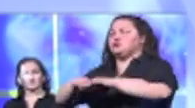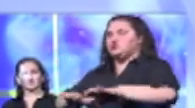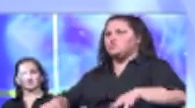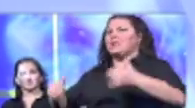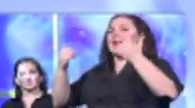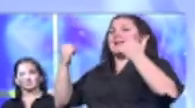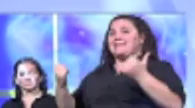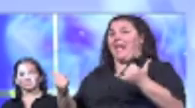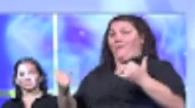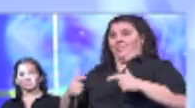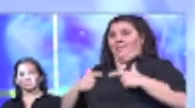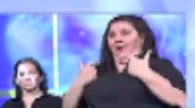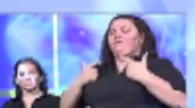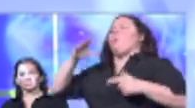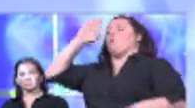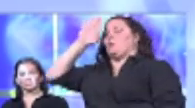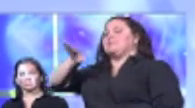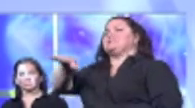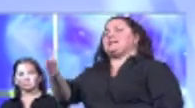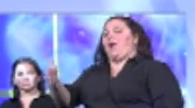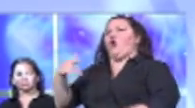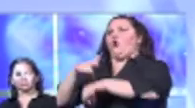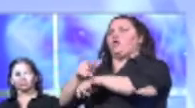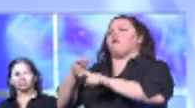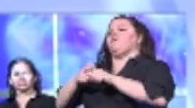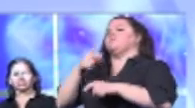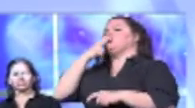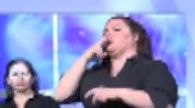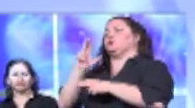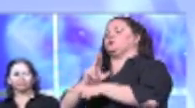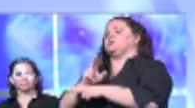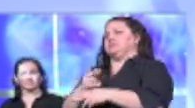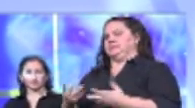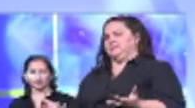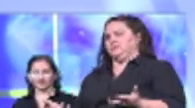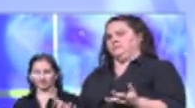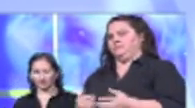now alive will die prematurely from tobacco use.